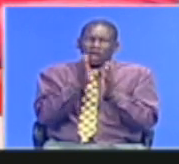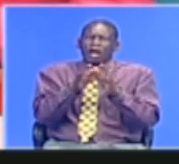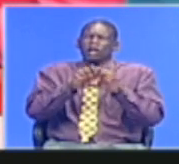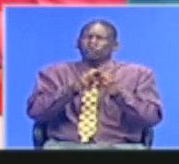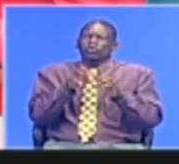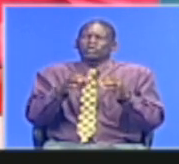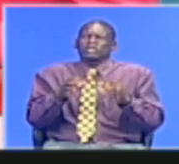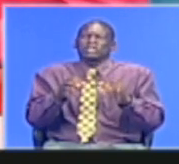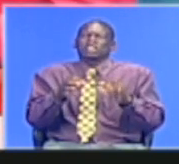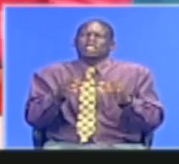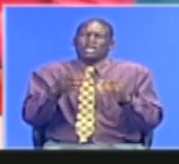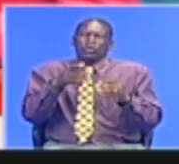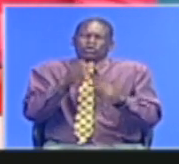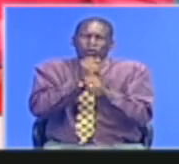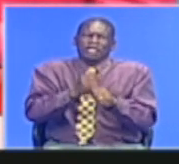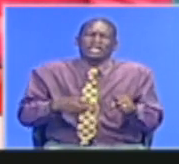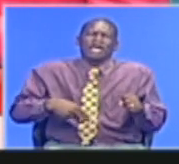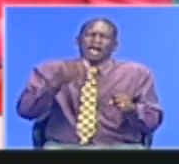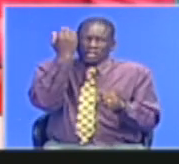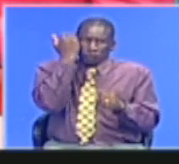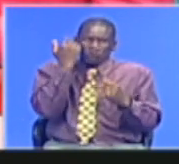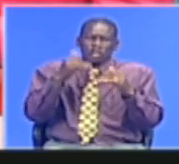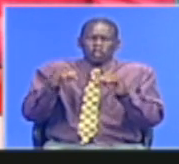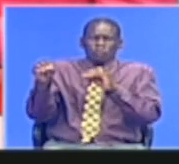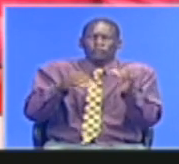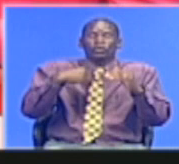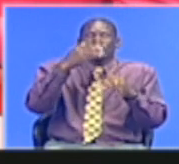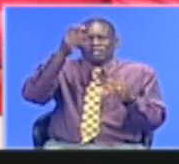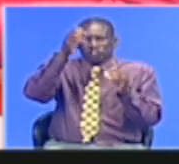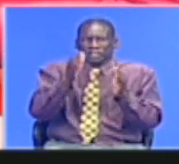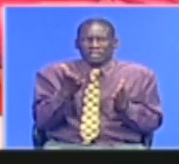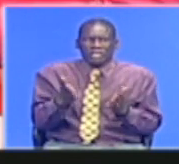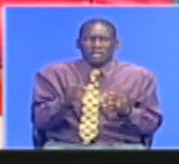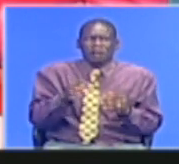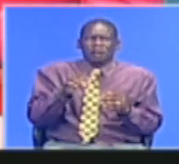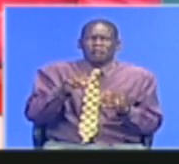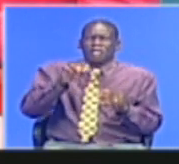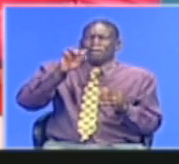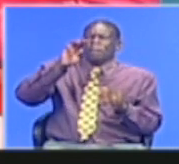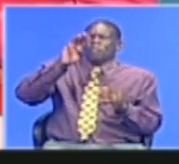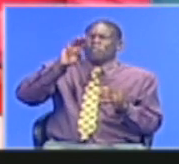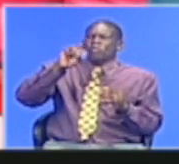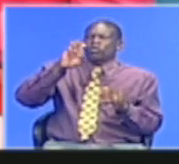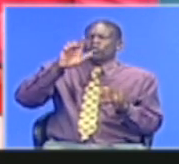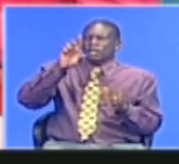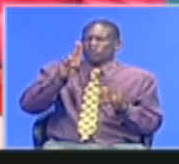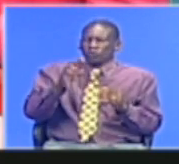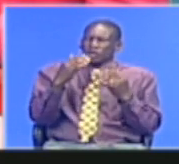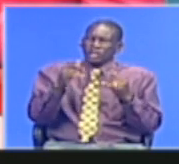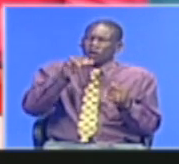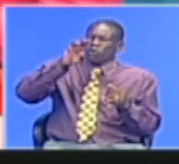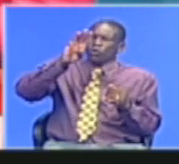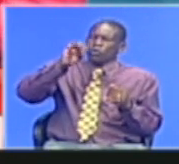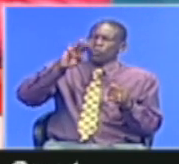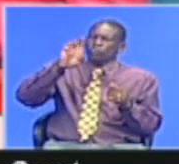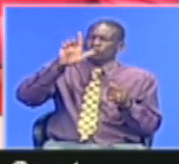Court. All right, and moving on to the next judge there, Justice Philomena Mwilu. Now, she